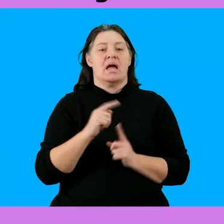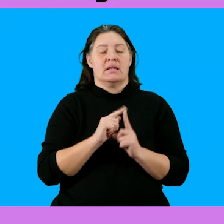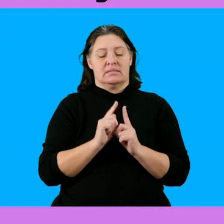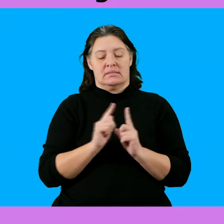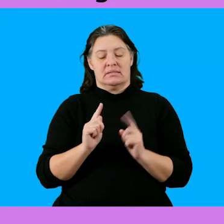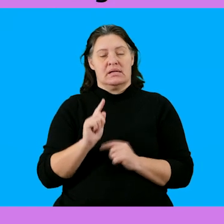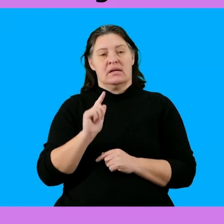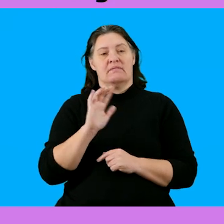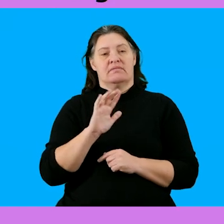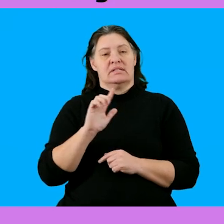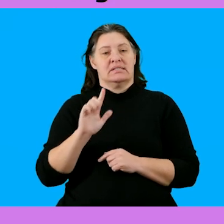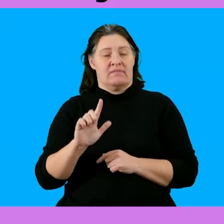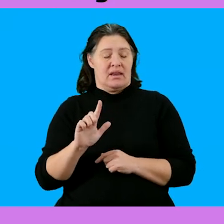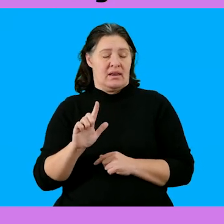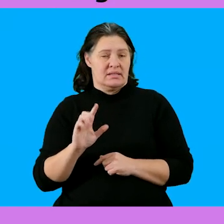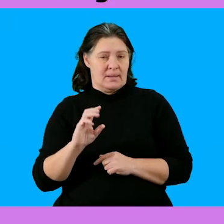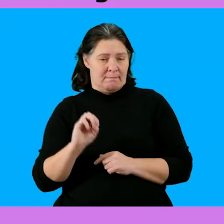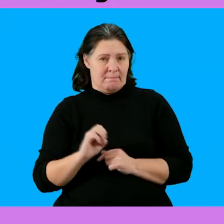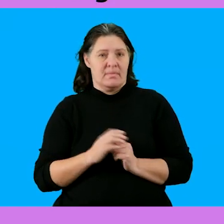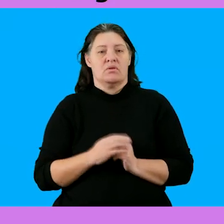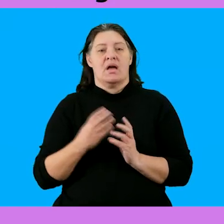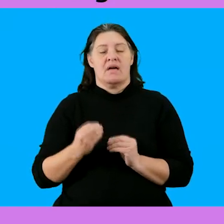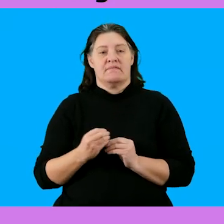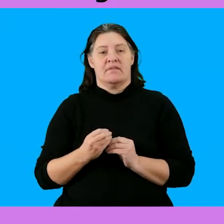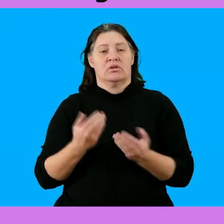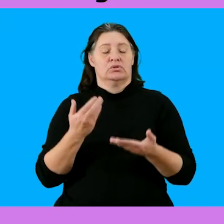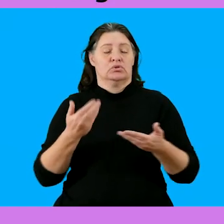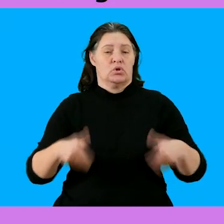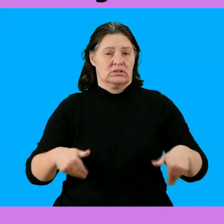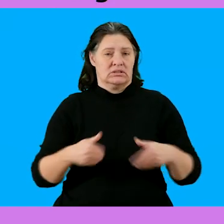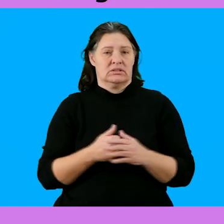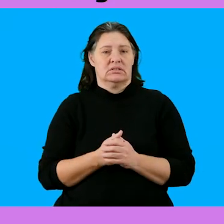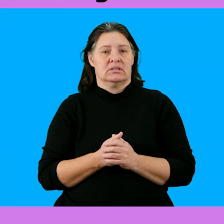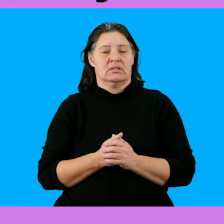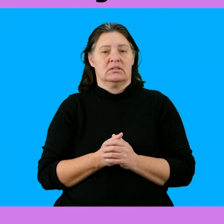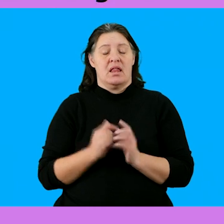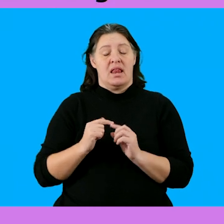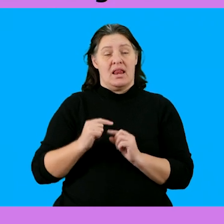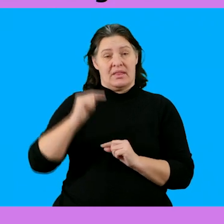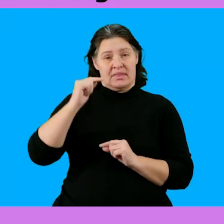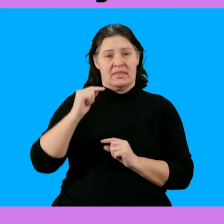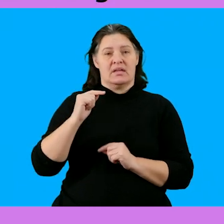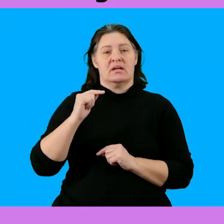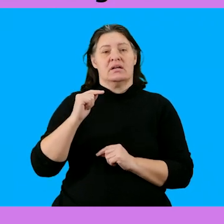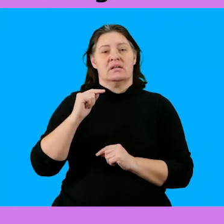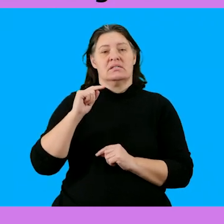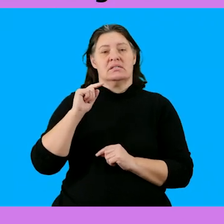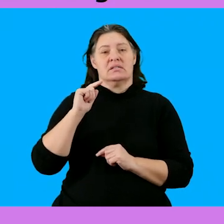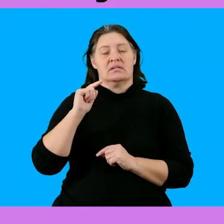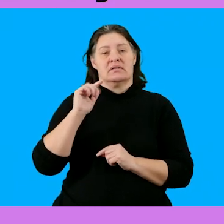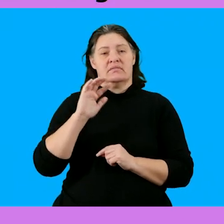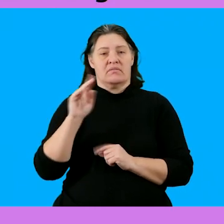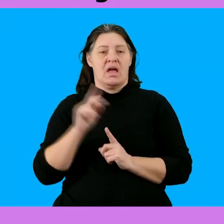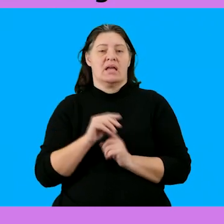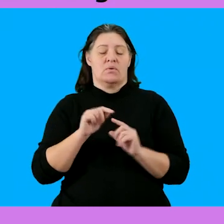and 57 centimeters in width. And then here we have our shorts as well with a length of 34